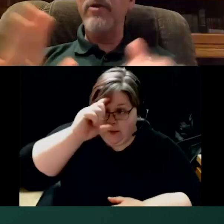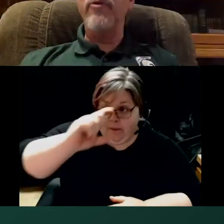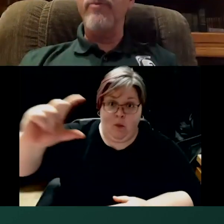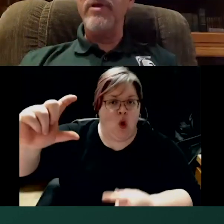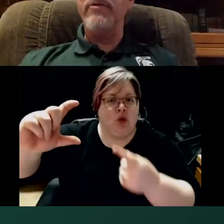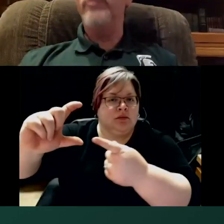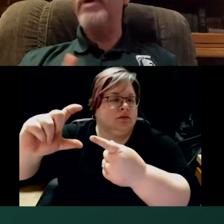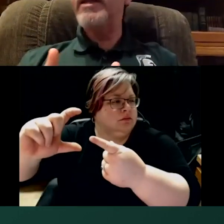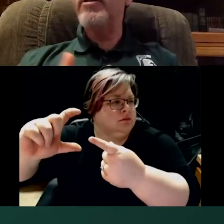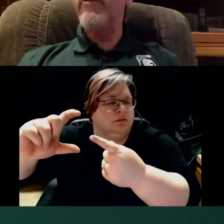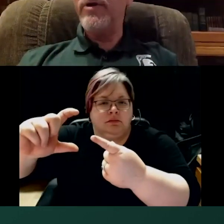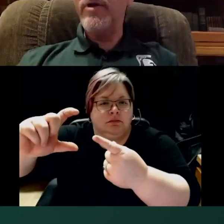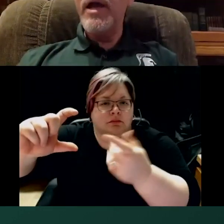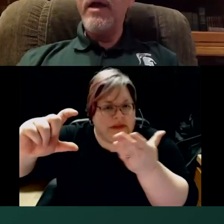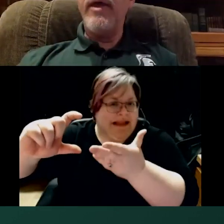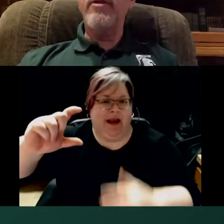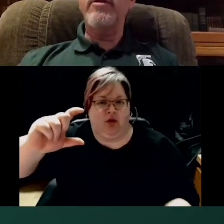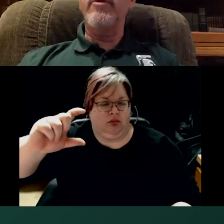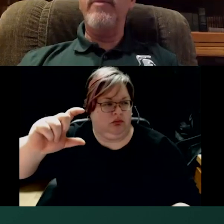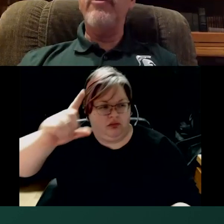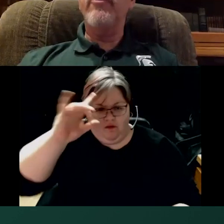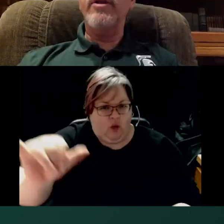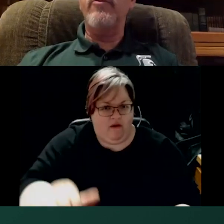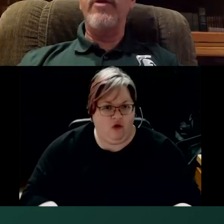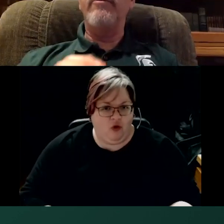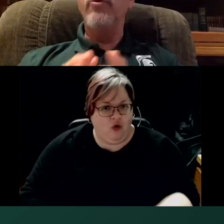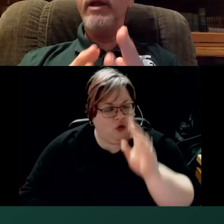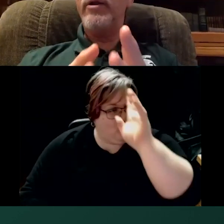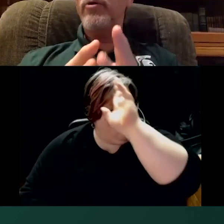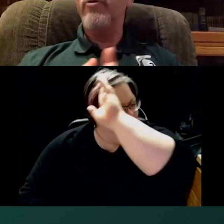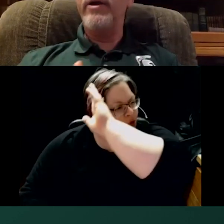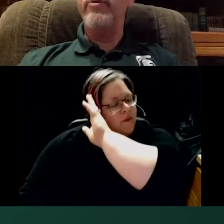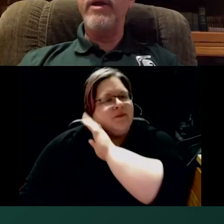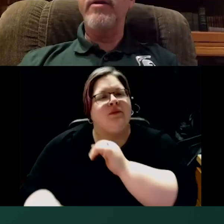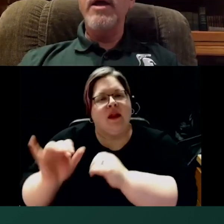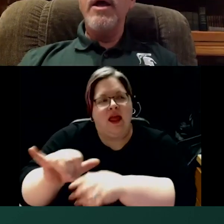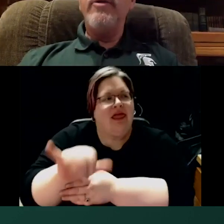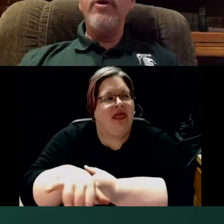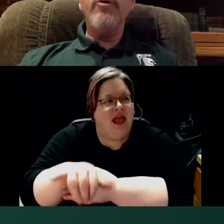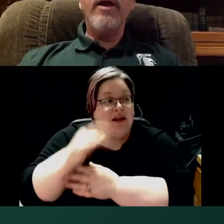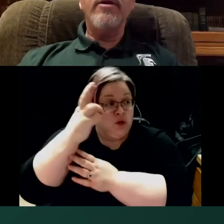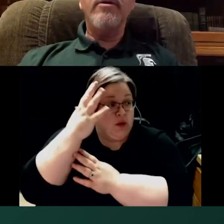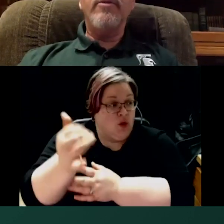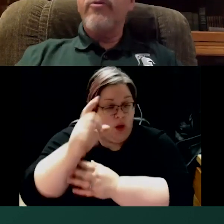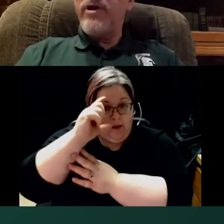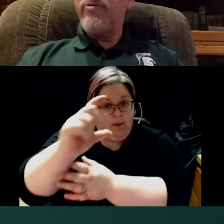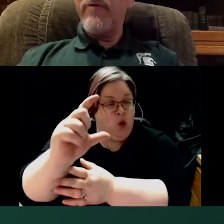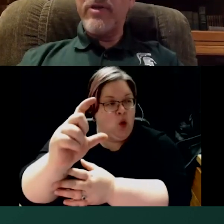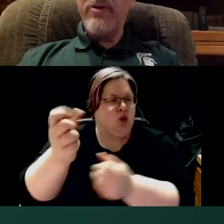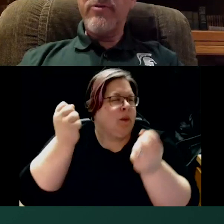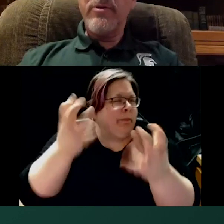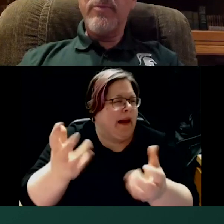it's there for billions of years. That's the major reason why the moon is so cratered, because the Earth has a much